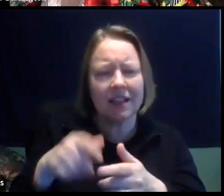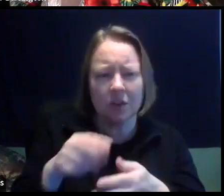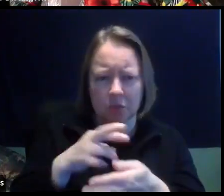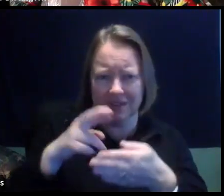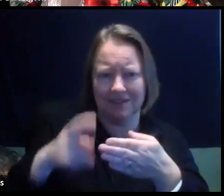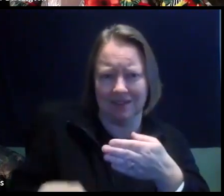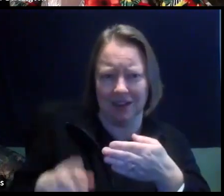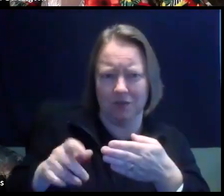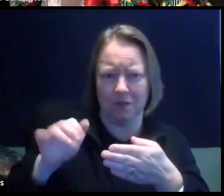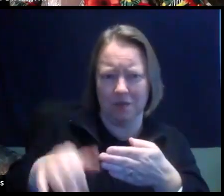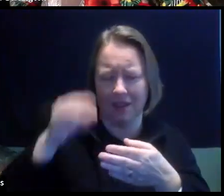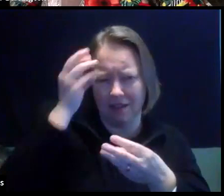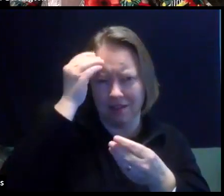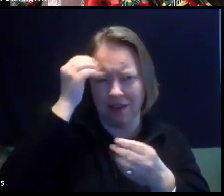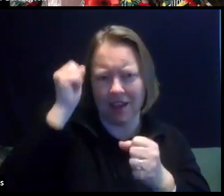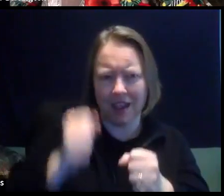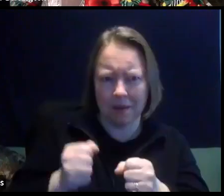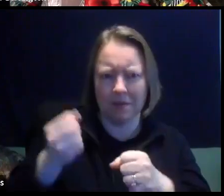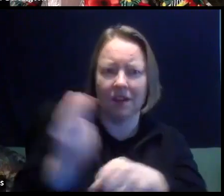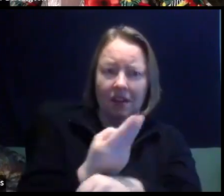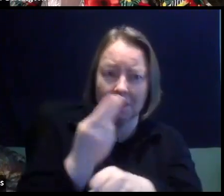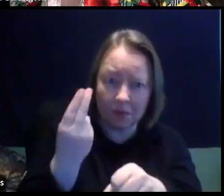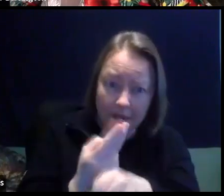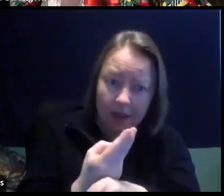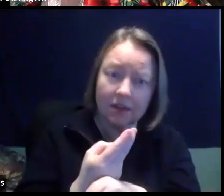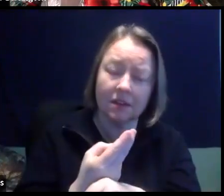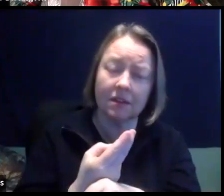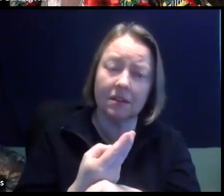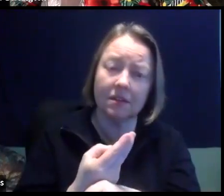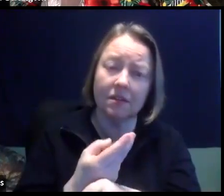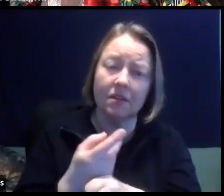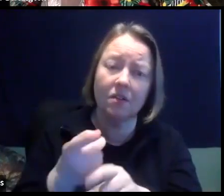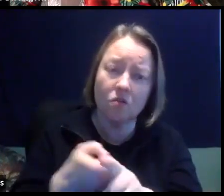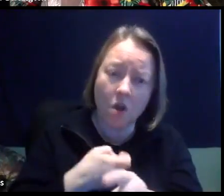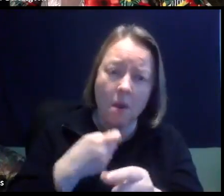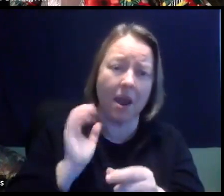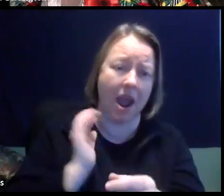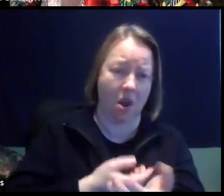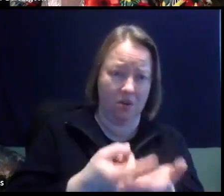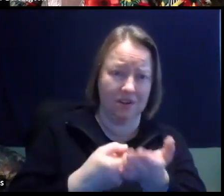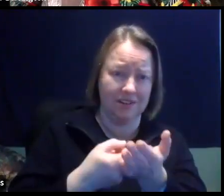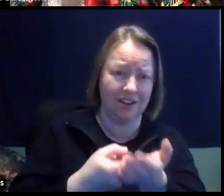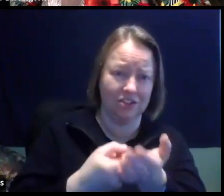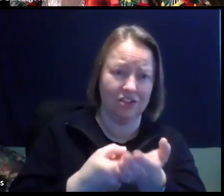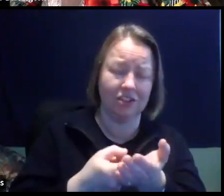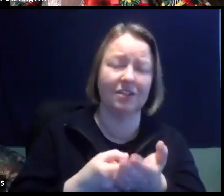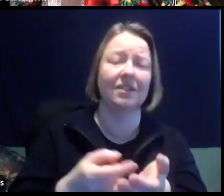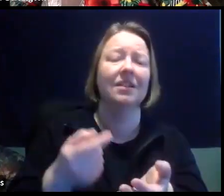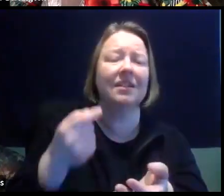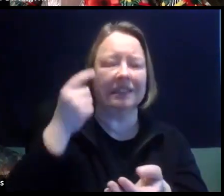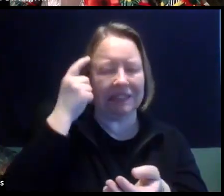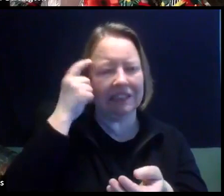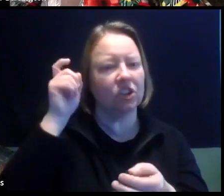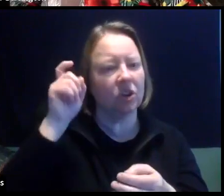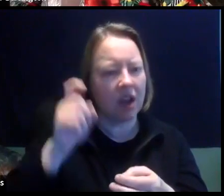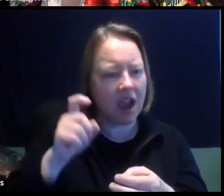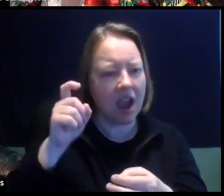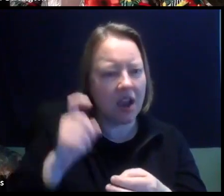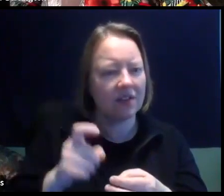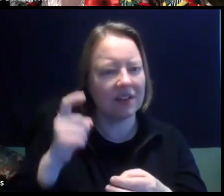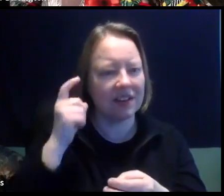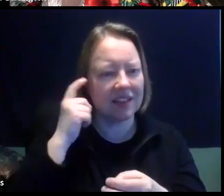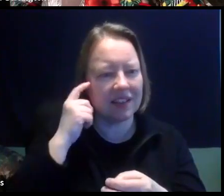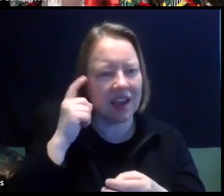be implemented from this kind of discussion and thinking, I think you have to think about impact along